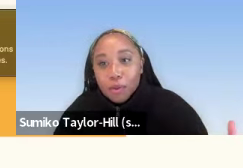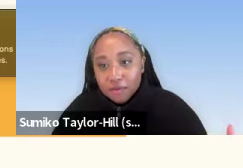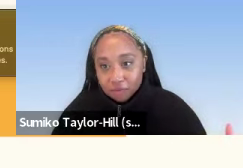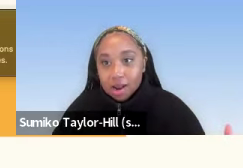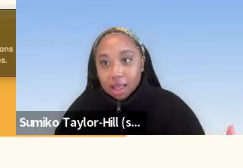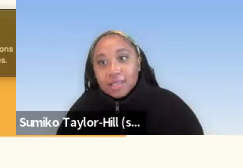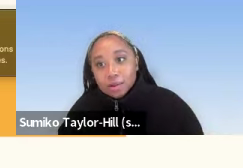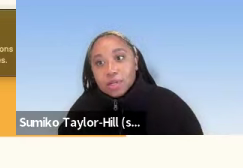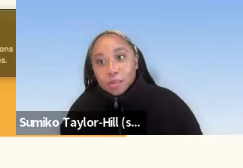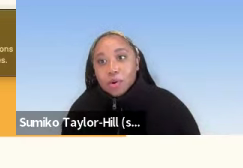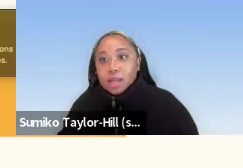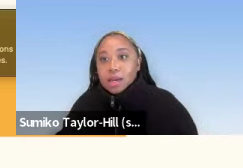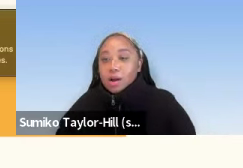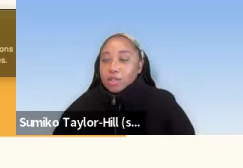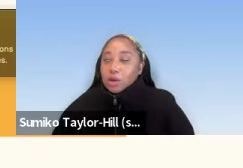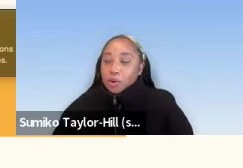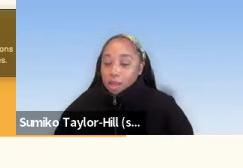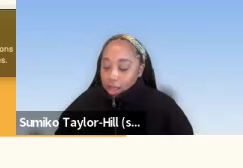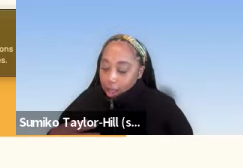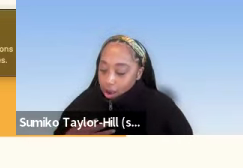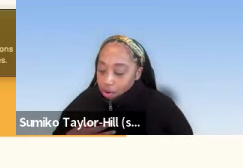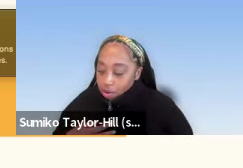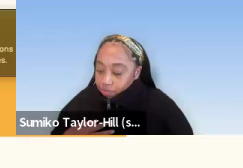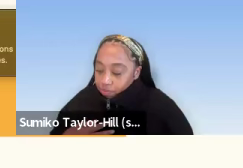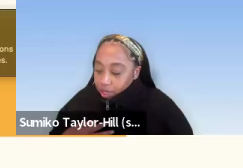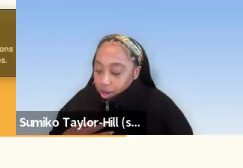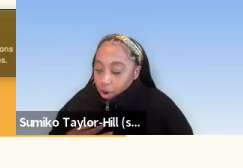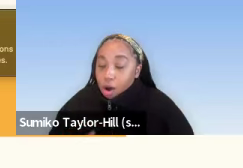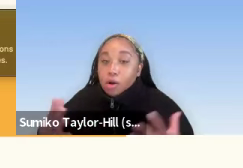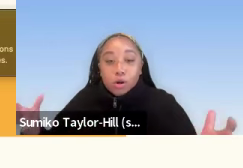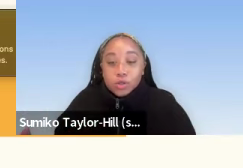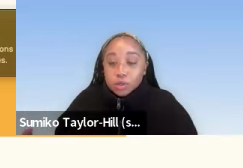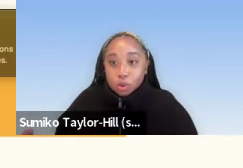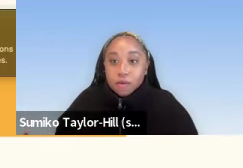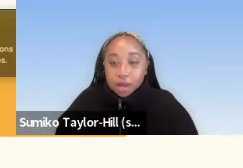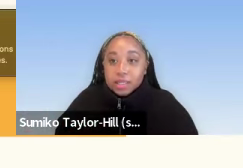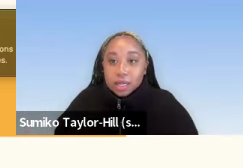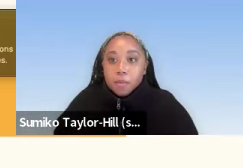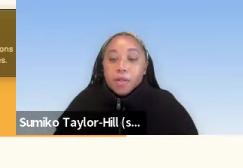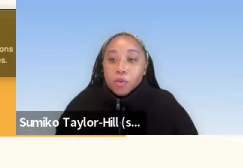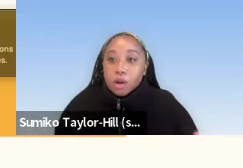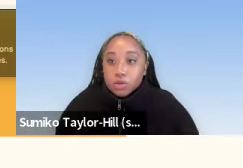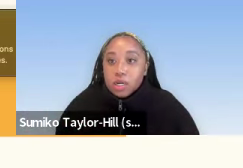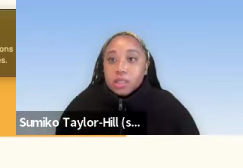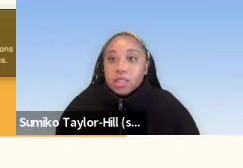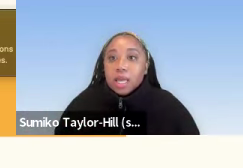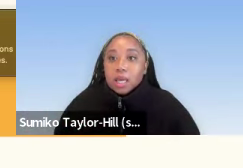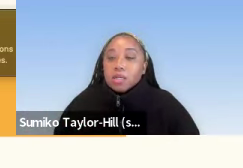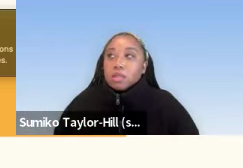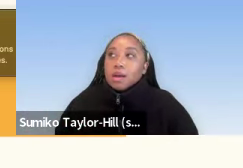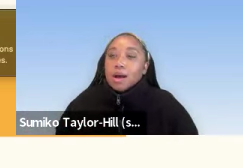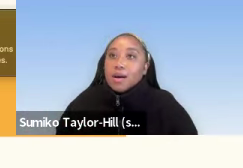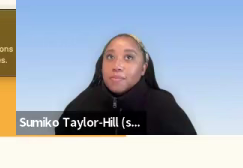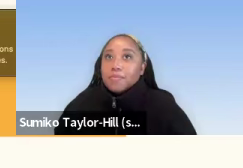and trying to revitalize downtown Portland, and also how all cultures were affected by the war on drugs,